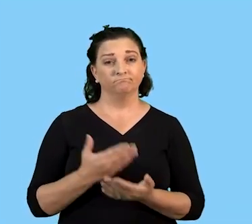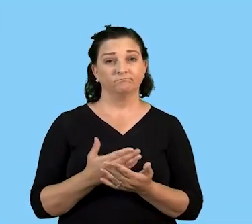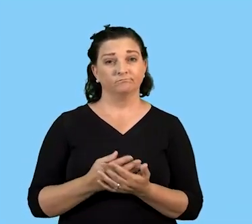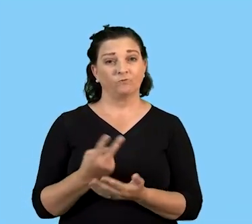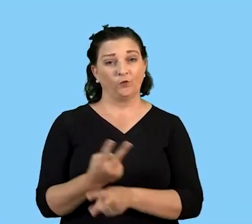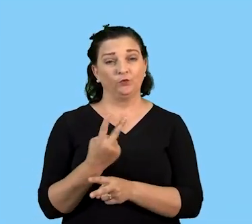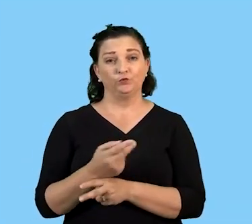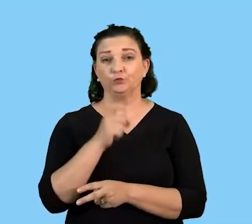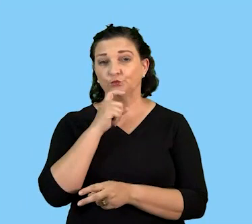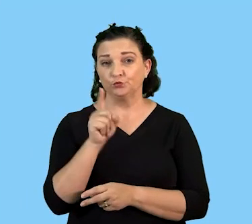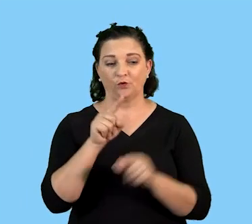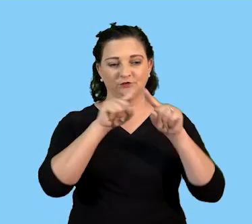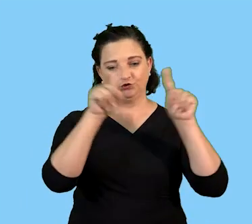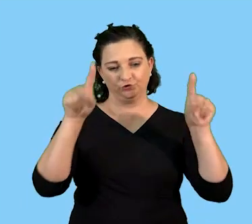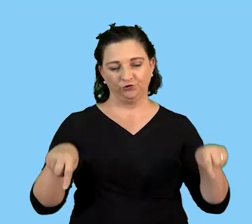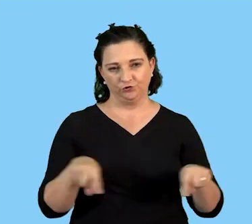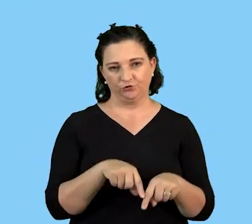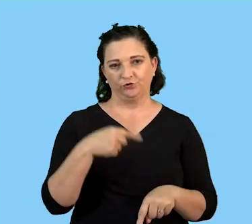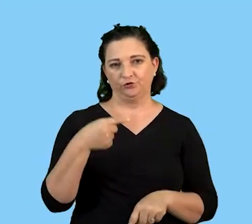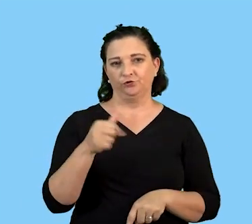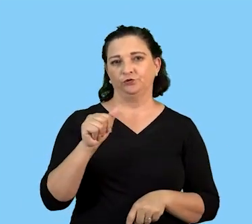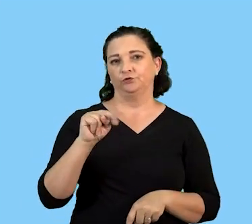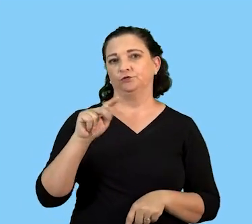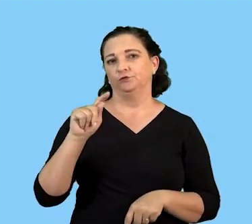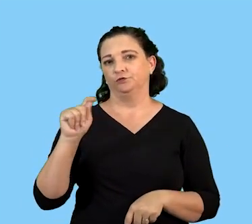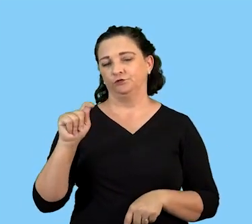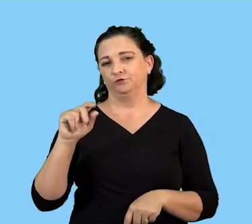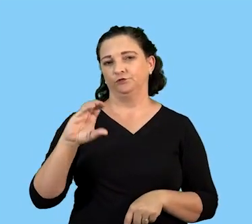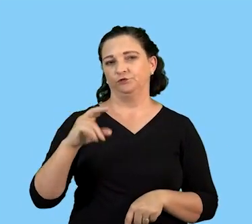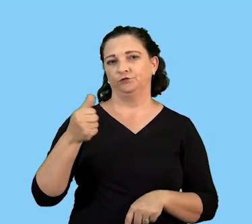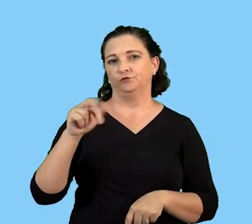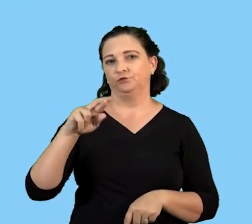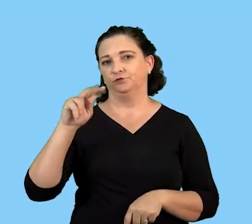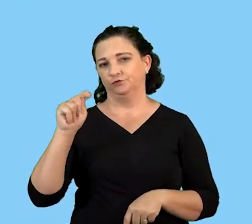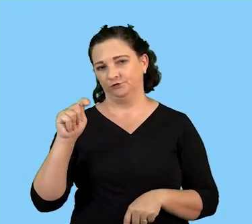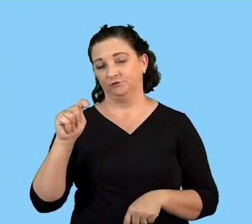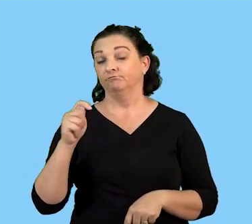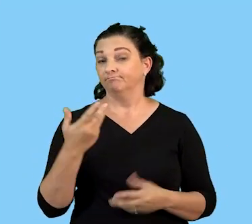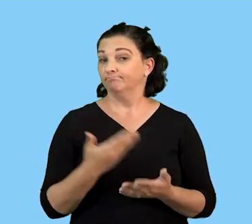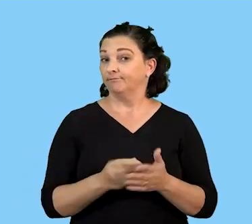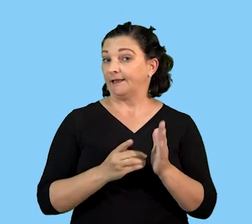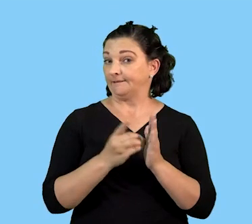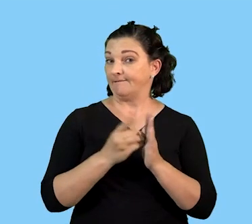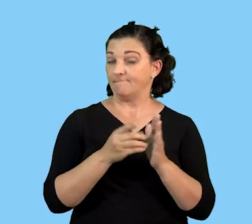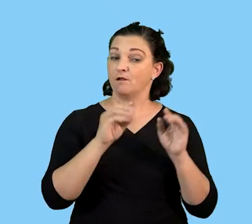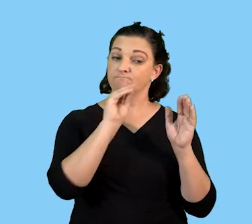a Gantt chart. So we can use a work breakdown structure to develop a Gantt